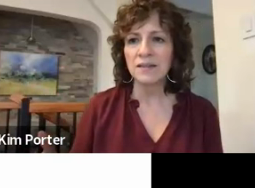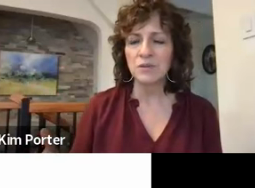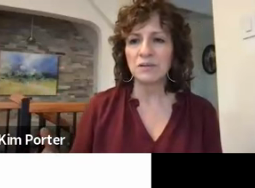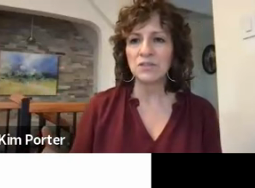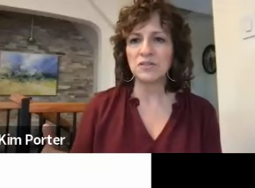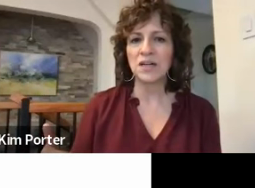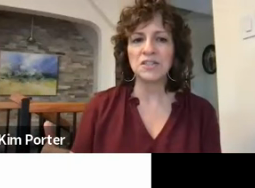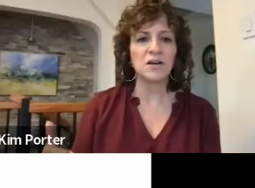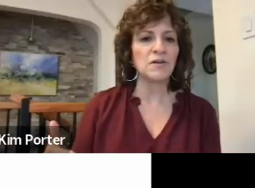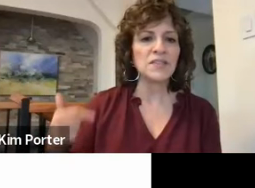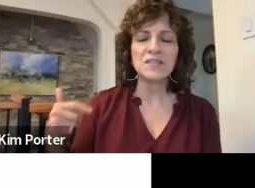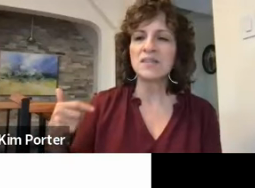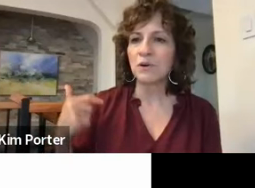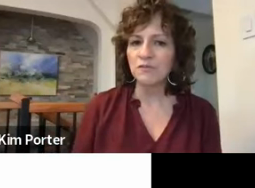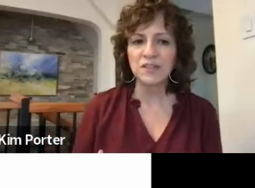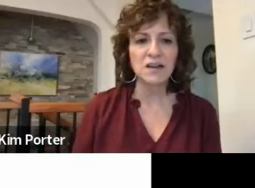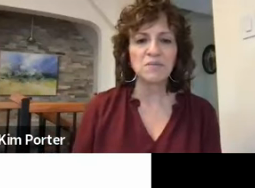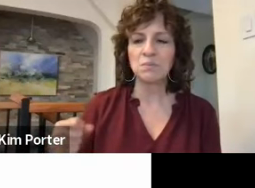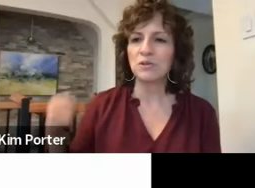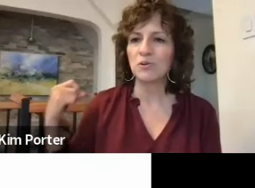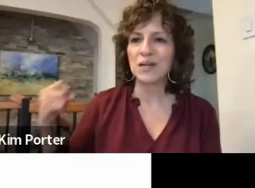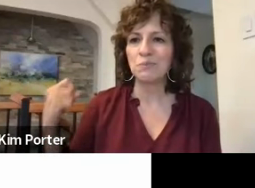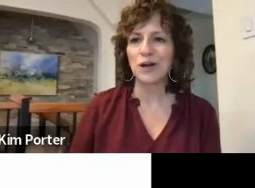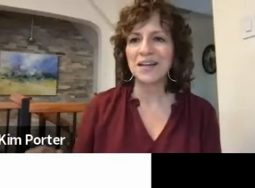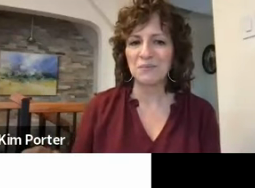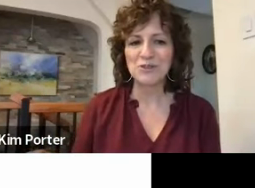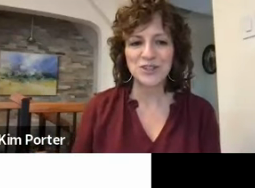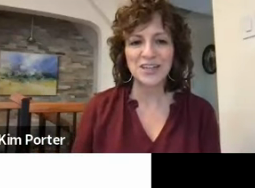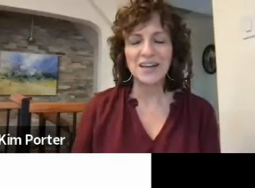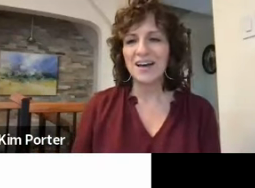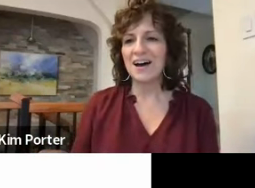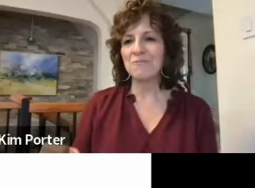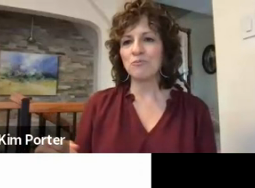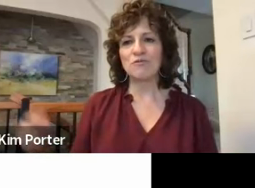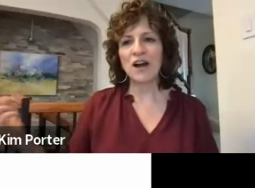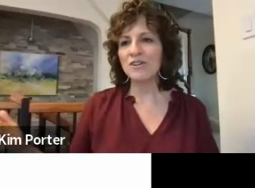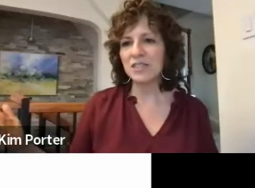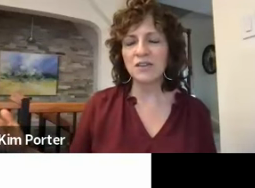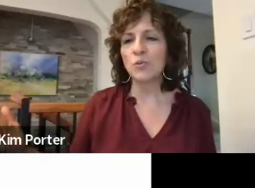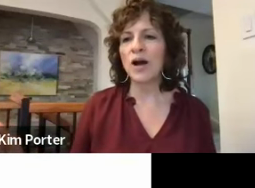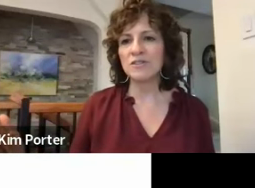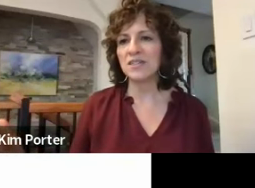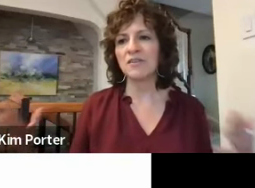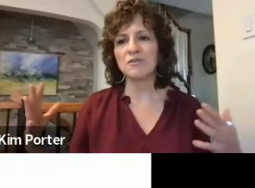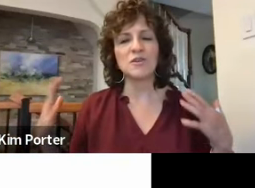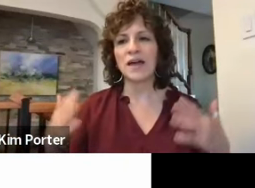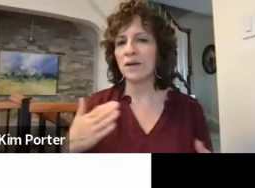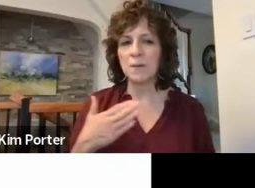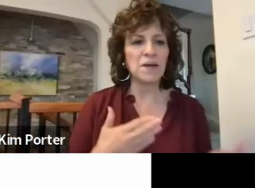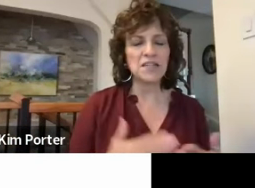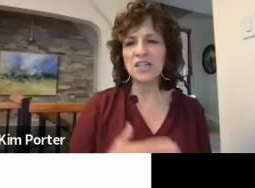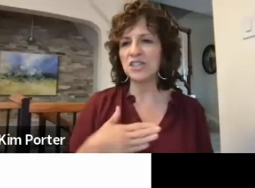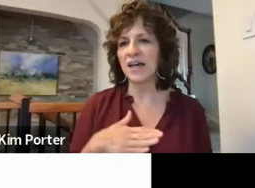kind of things when I was your age. This is the perfect time to build great brain chemistry. What wires together. So